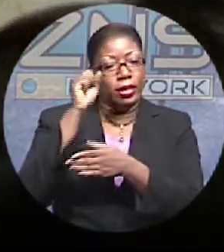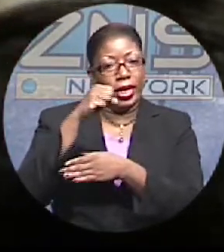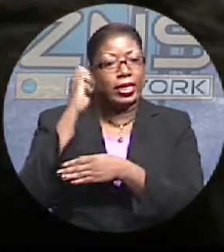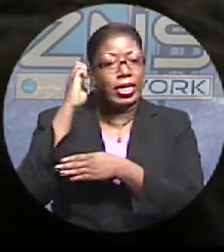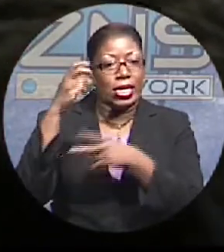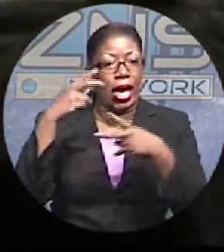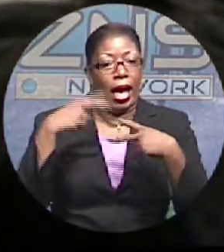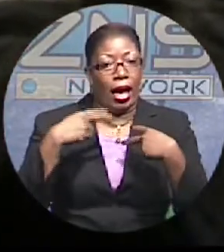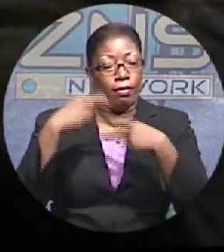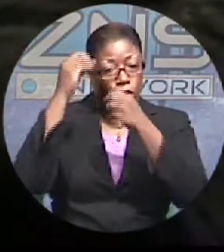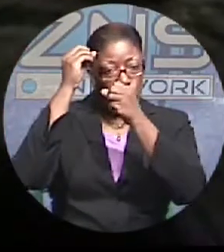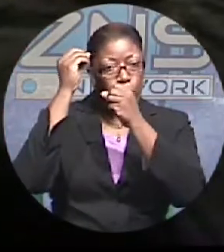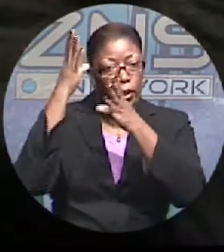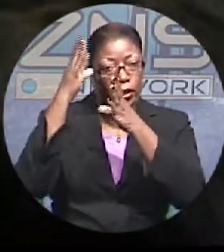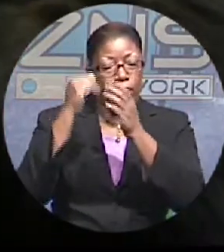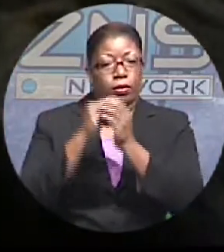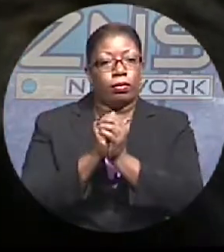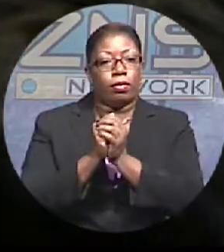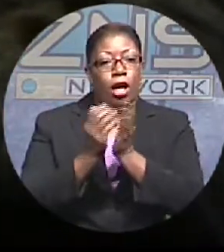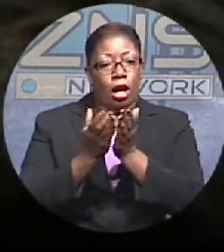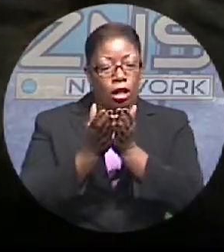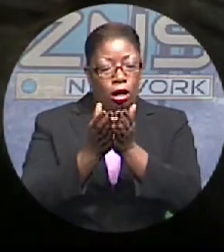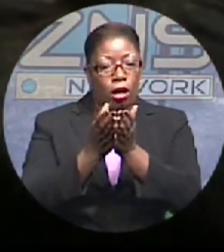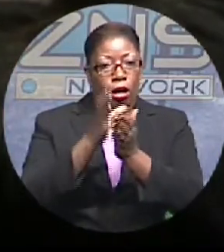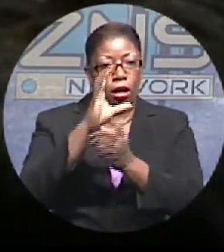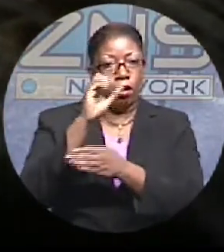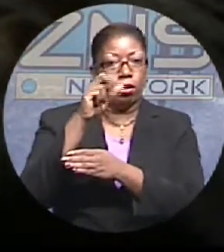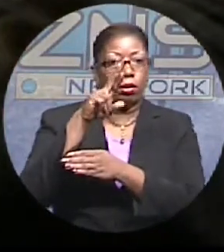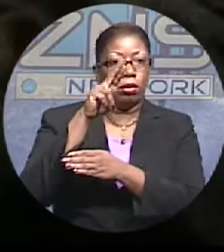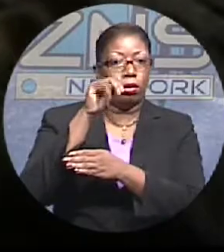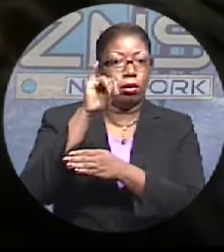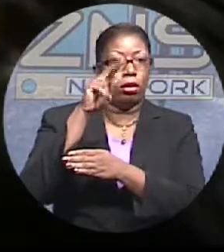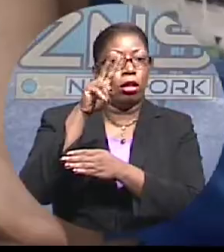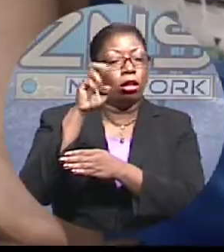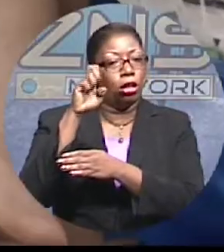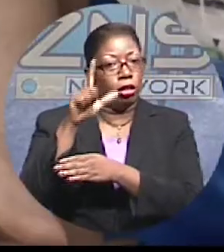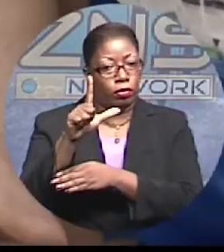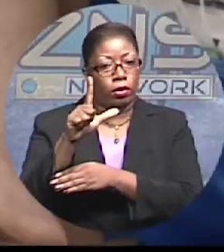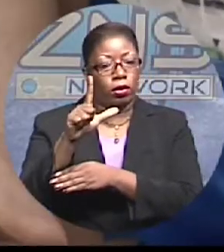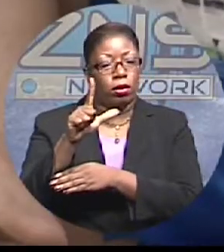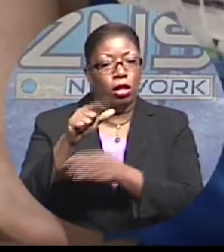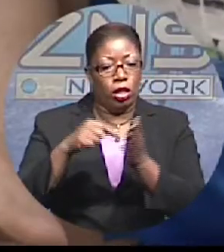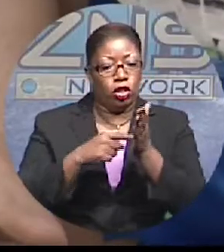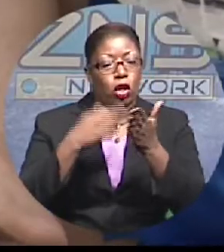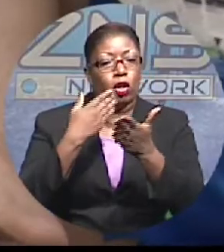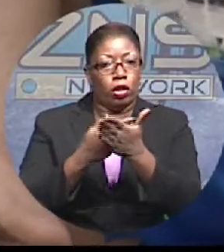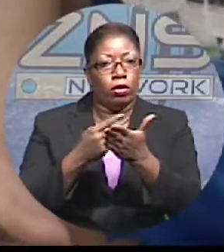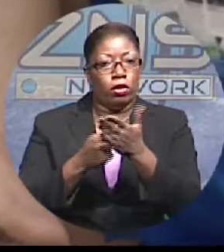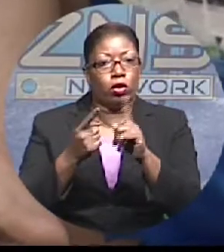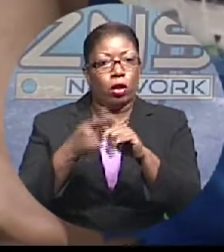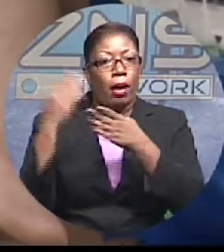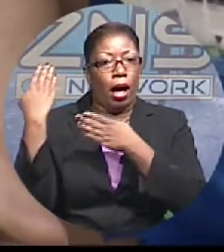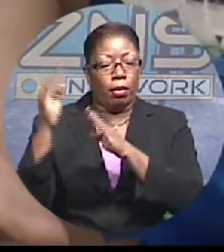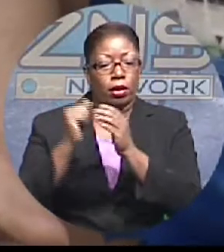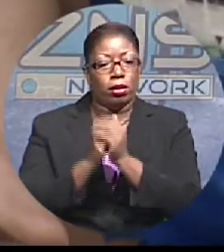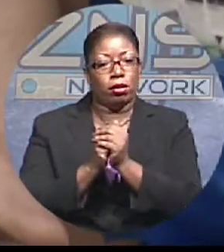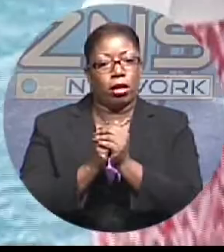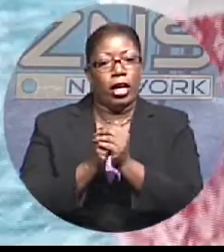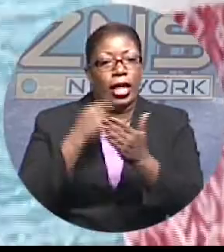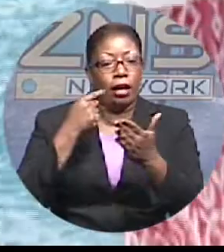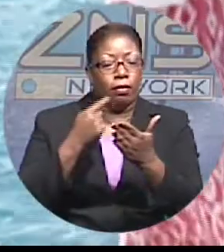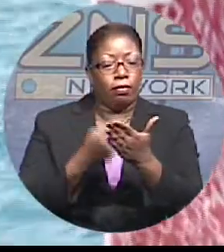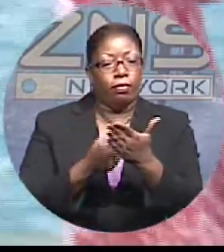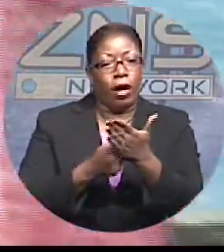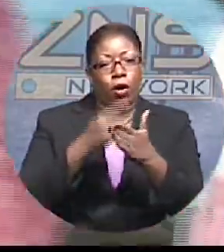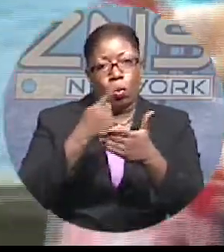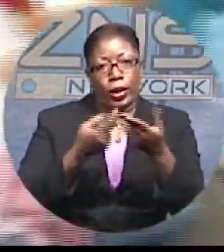But I believe that Carnival has shown us over the many years that they've been good stewards to the Bahamas. Now, despite all that has happened this year, Wilchcombe says there's been